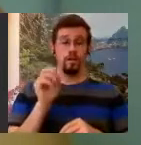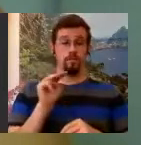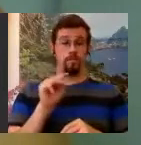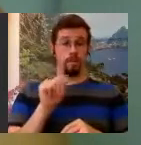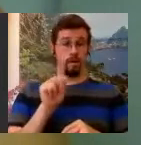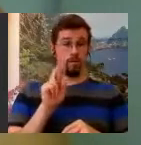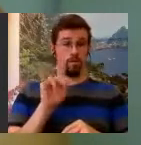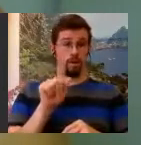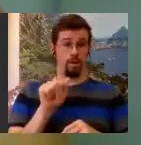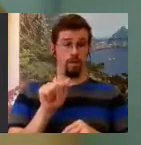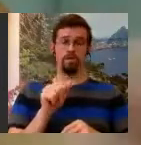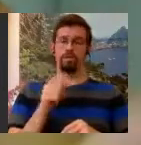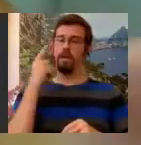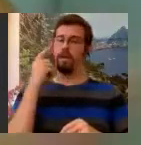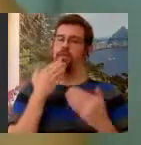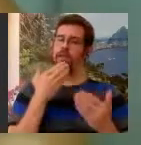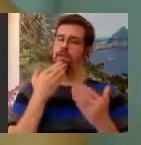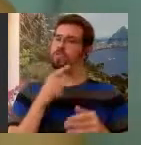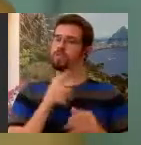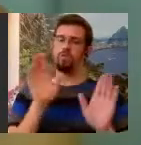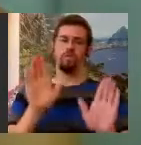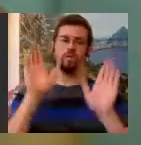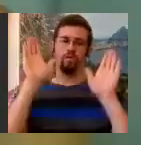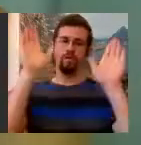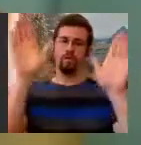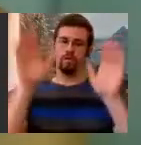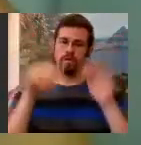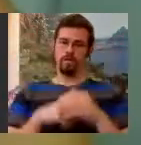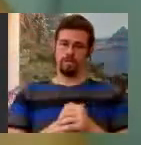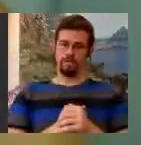you. You're wonderful. What a very...